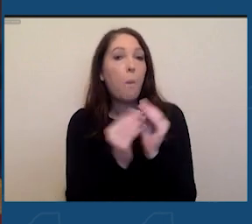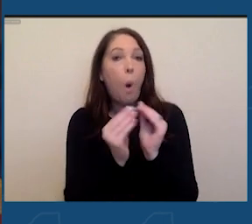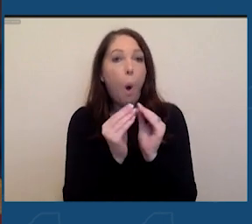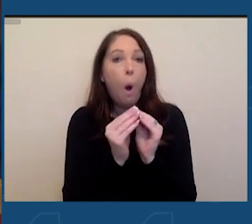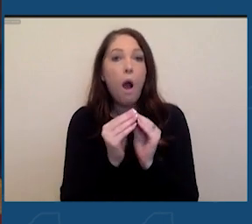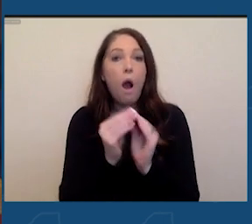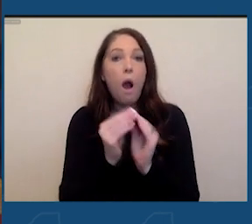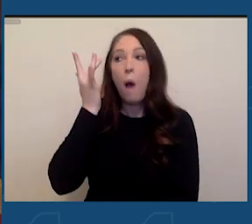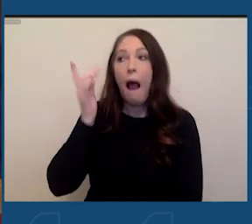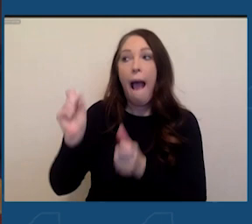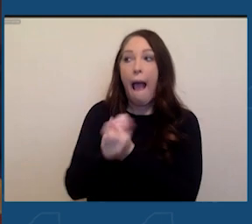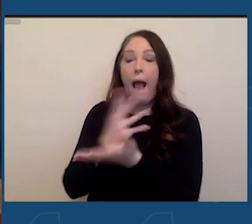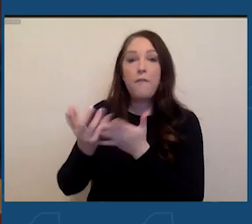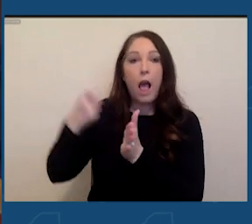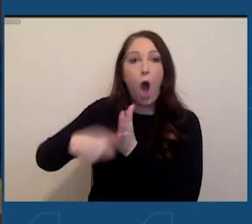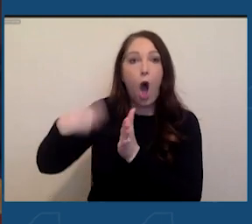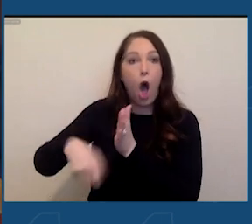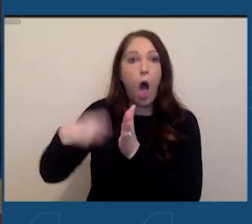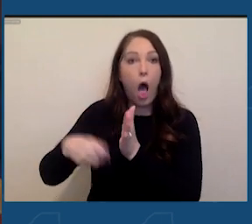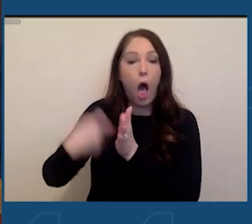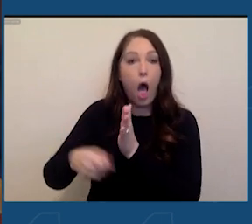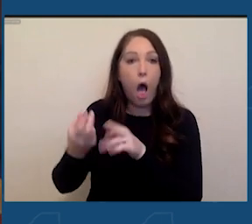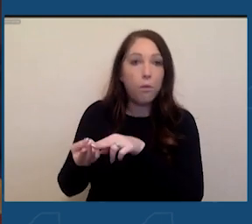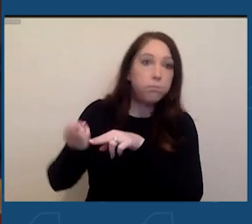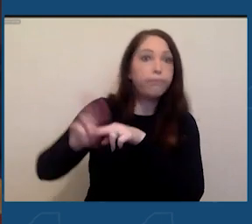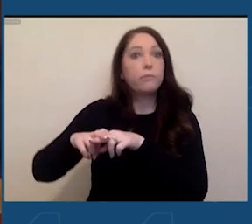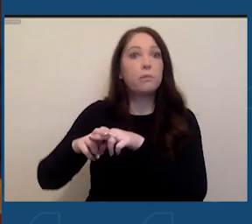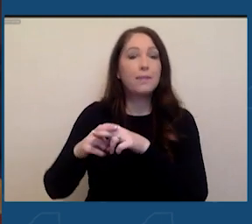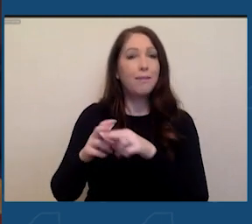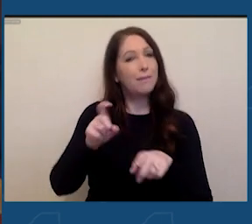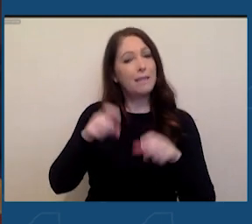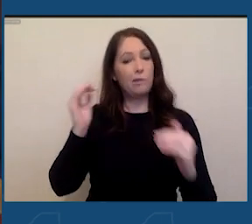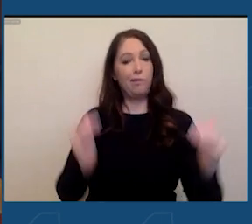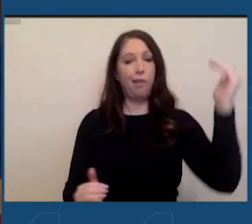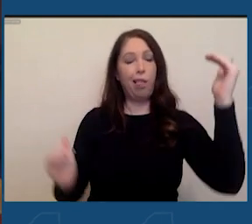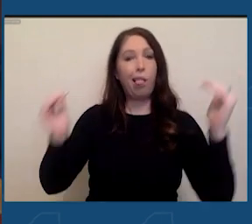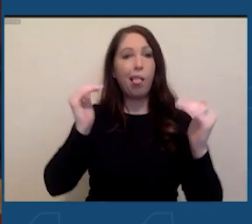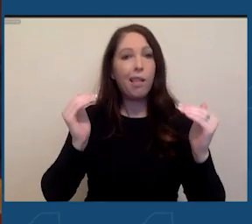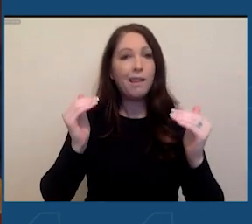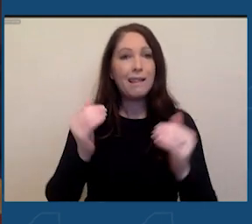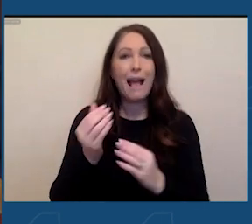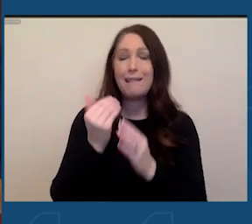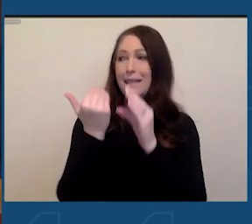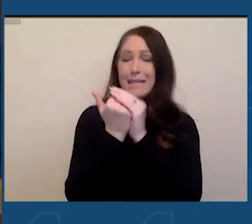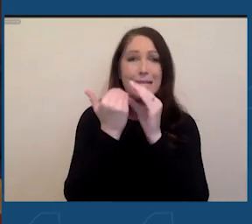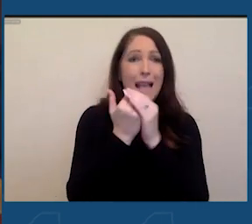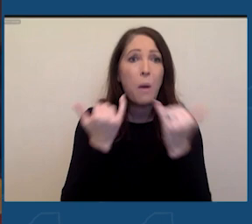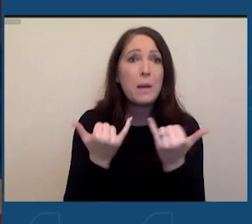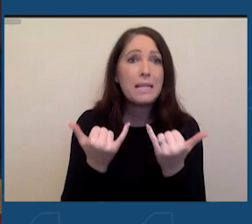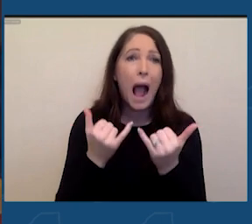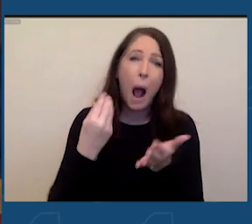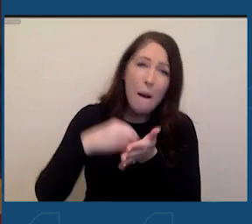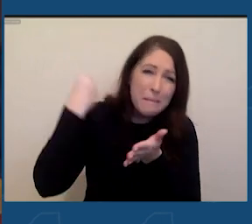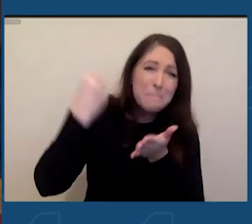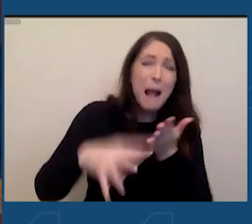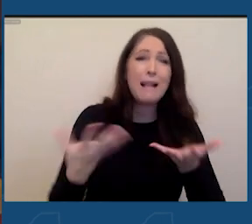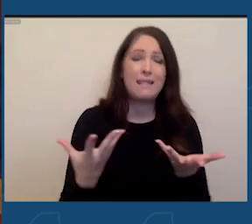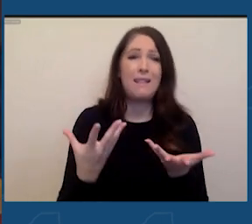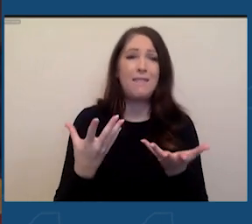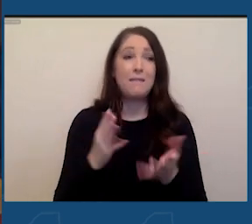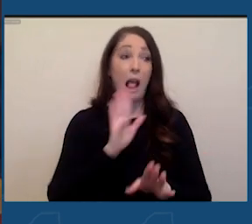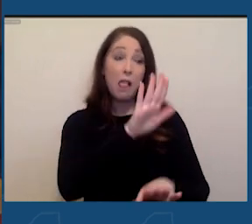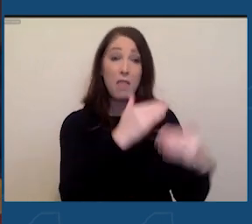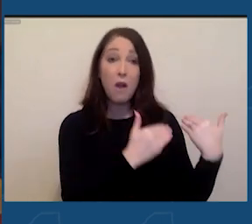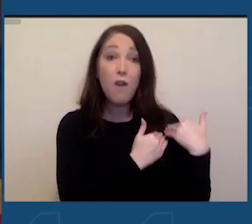kids' sneakers and backpacks and a bologna sandwich costs more than it ever did. It's nobody's fault. And they shouldn't have to suffer for